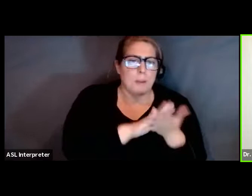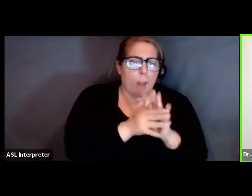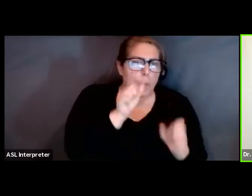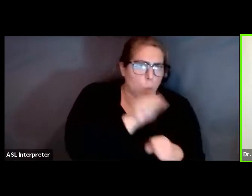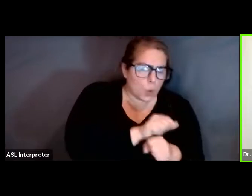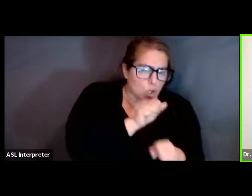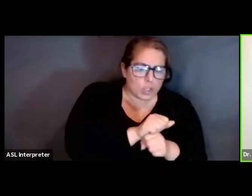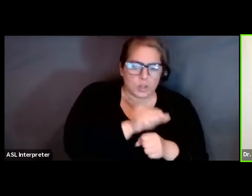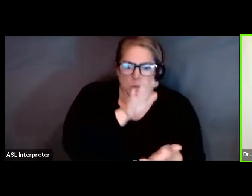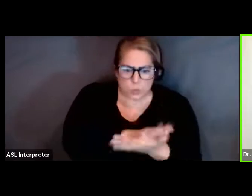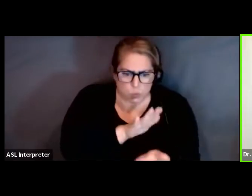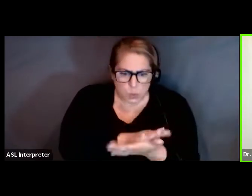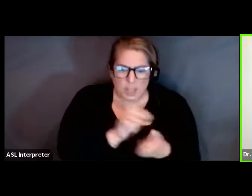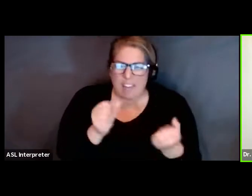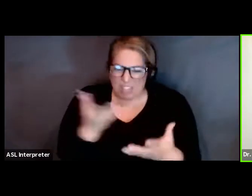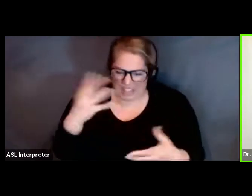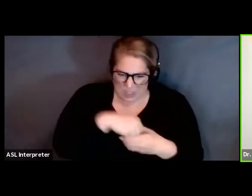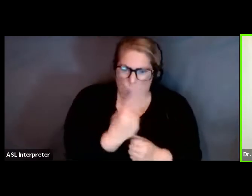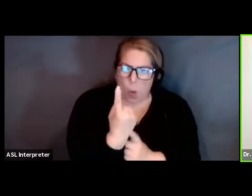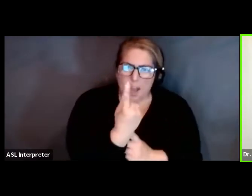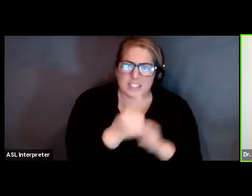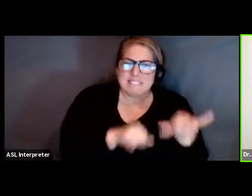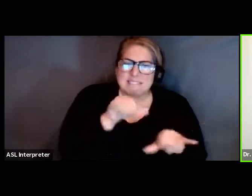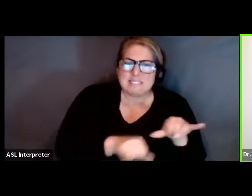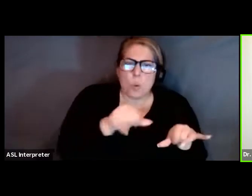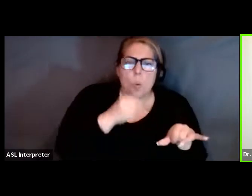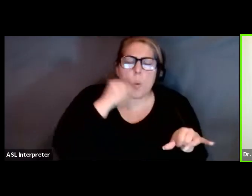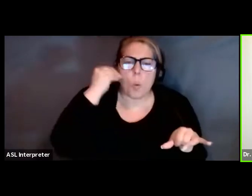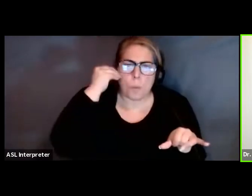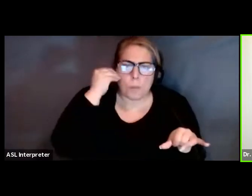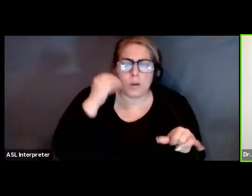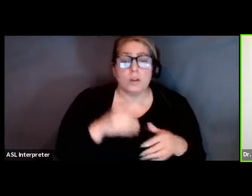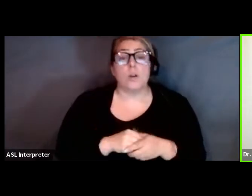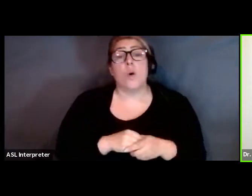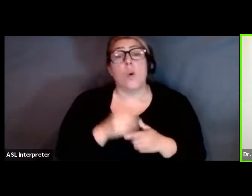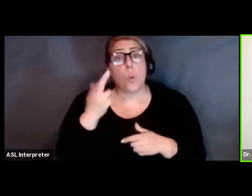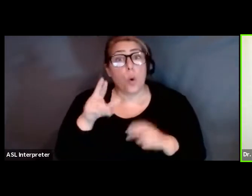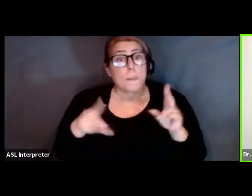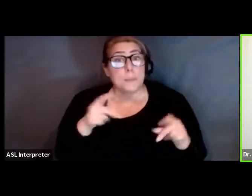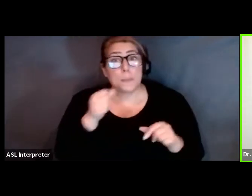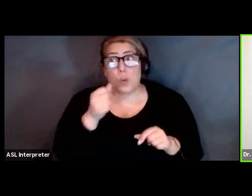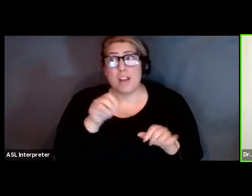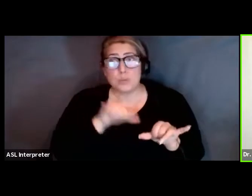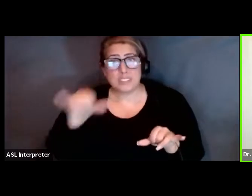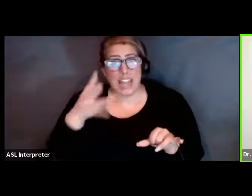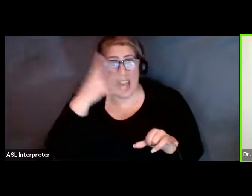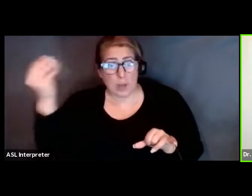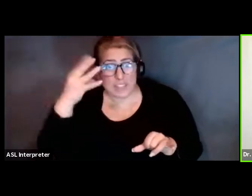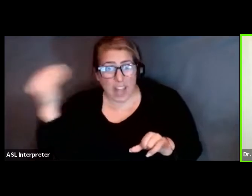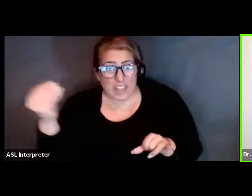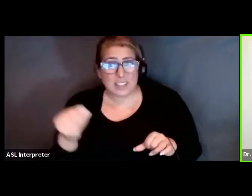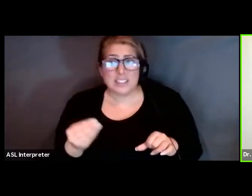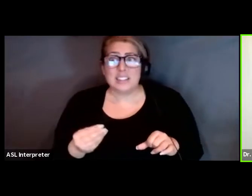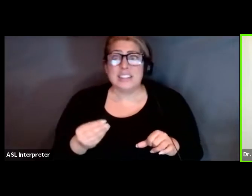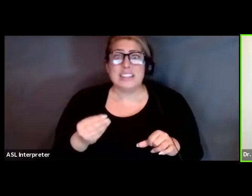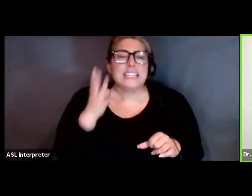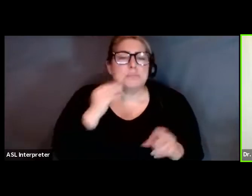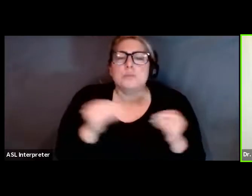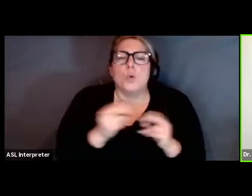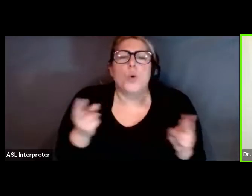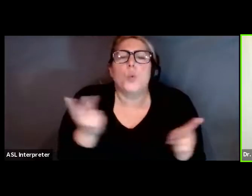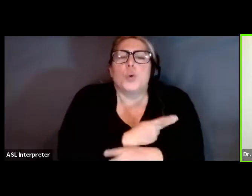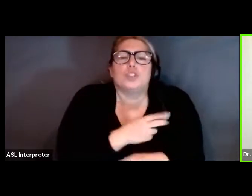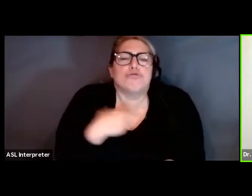isolation, far too many were left to choose between the streets where they faced risks from the elements and COVID to